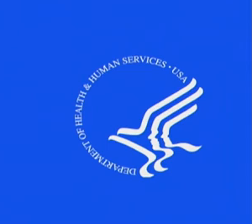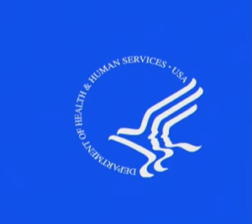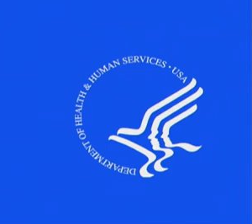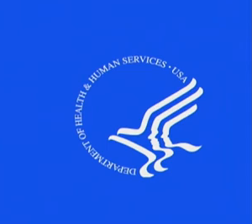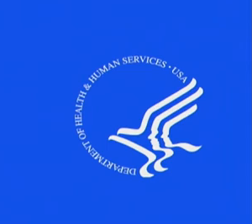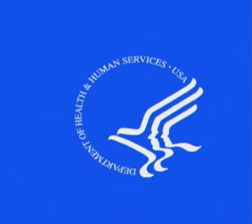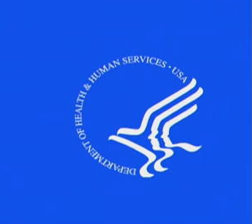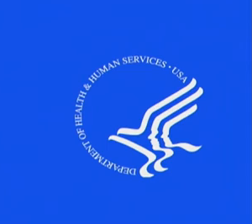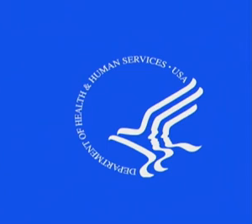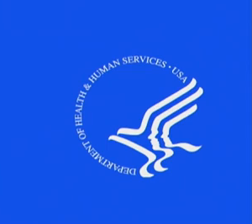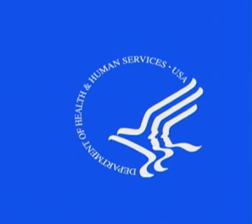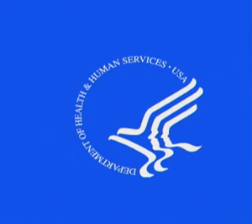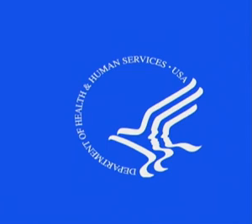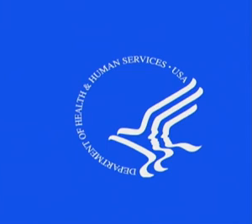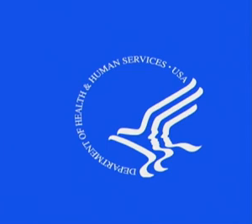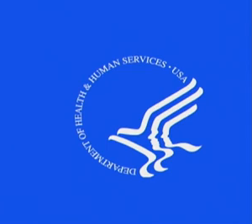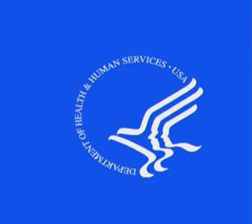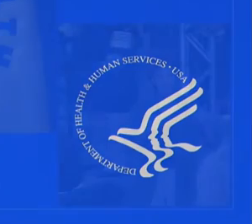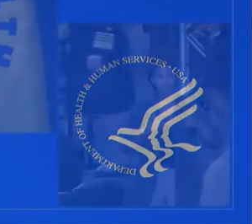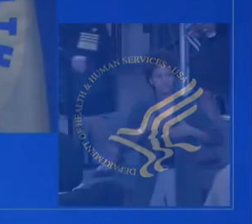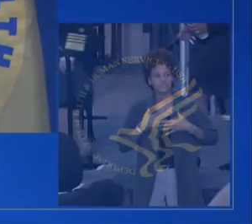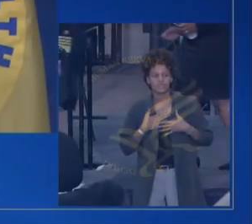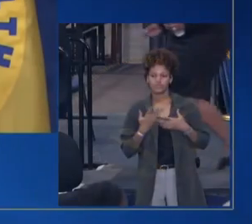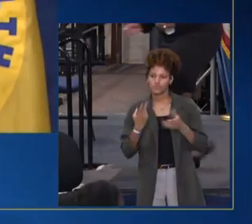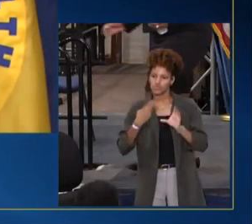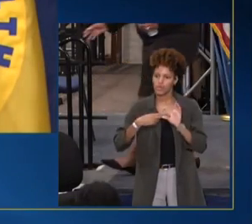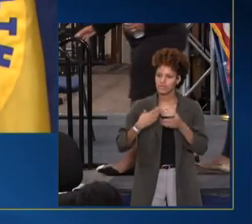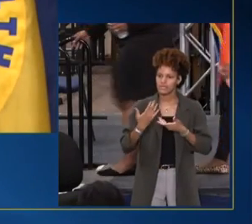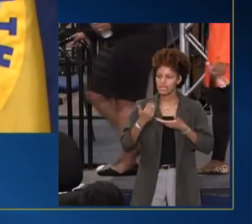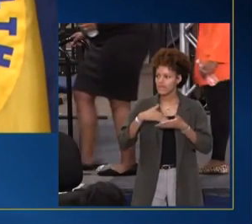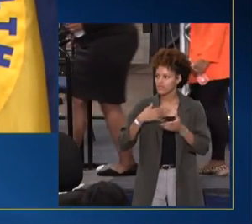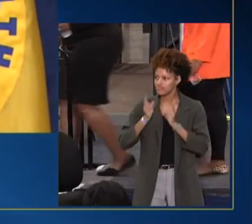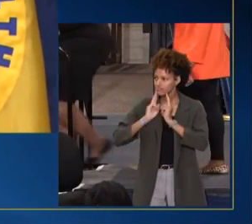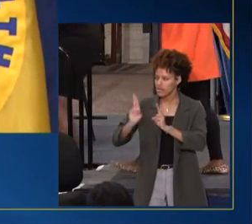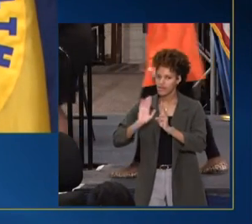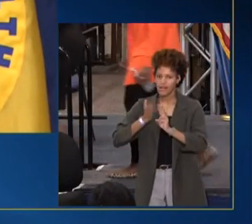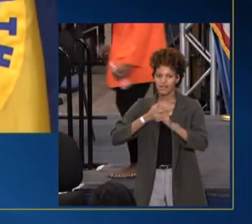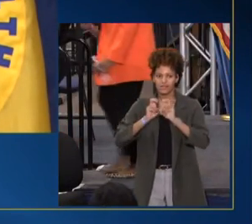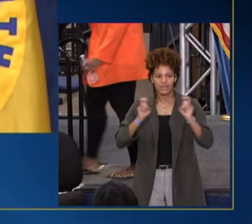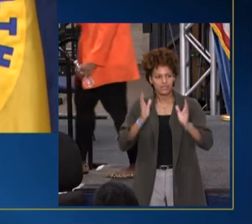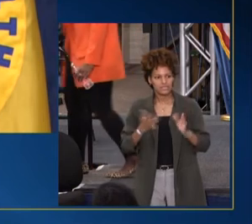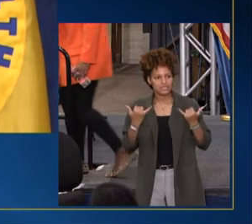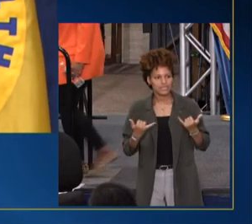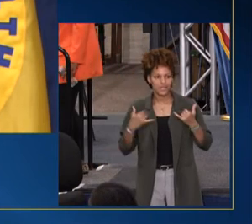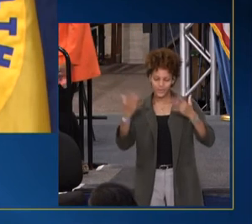What an incredible panel. Please join me in once again honoring our panelists today.